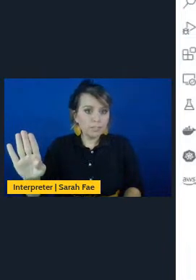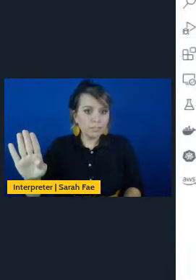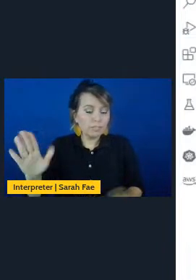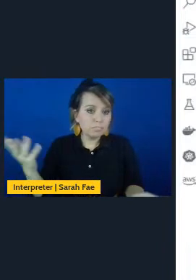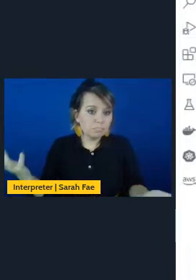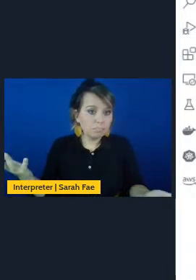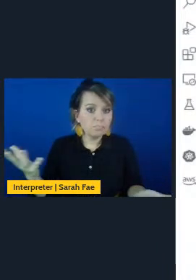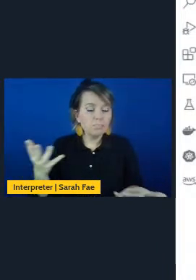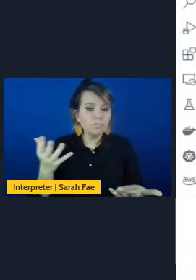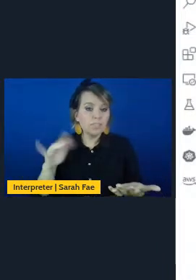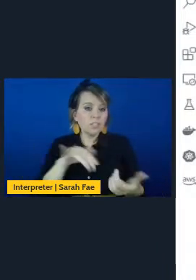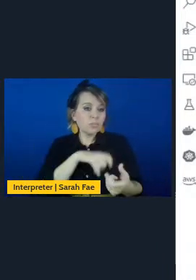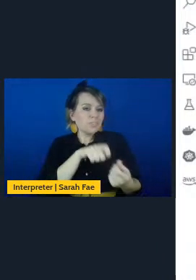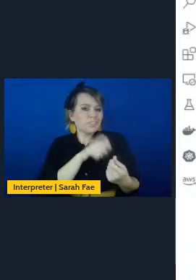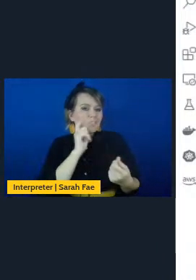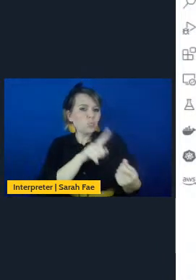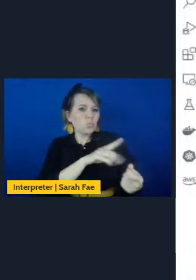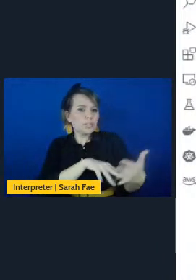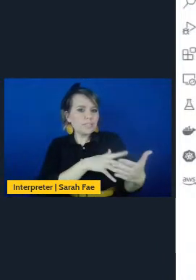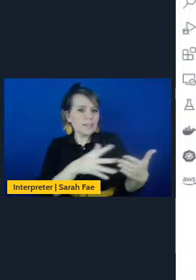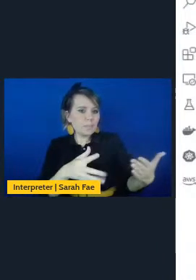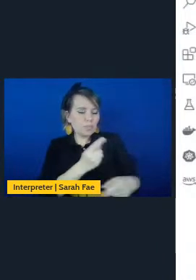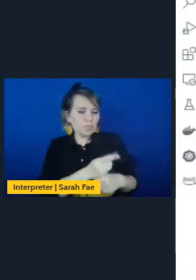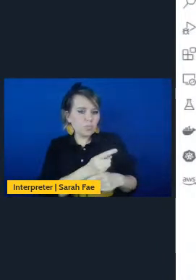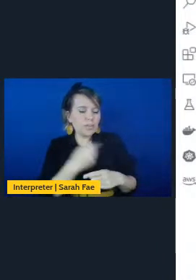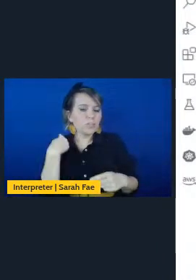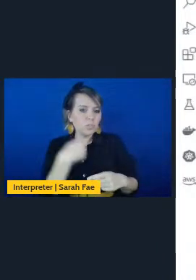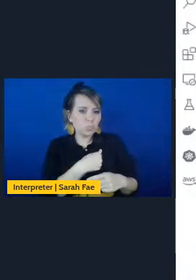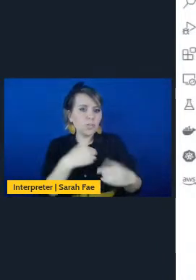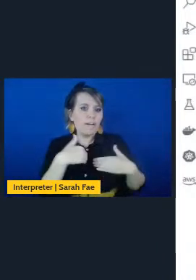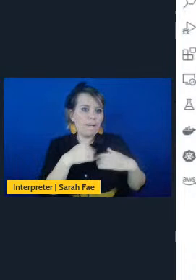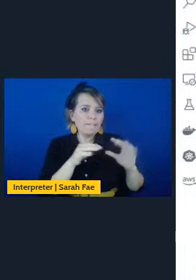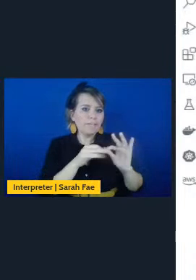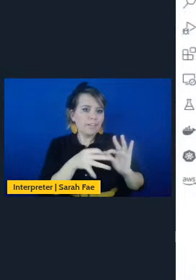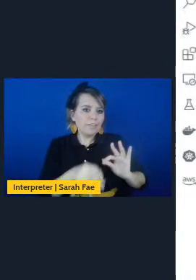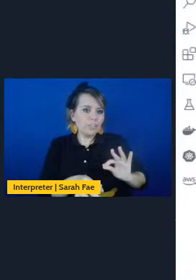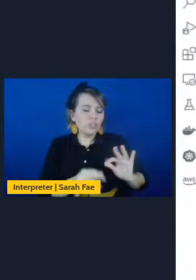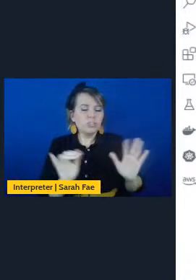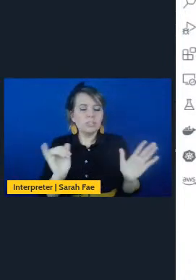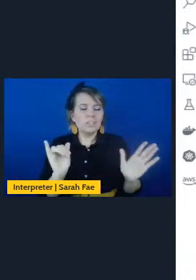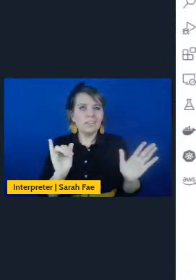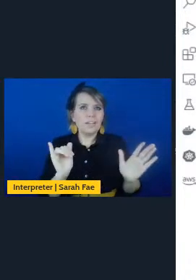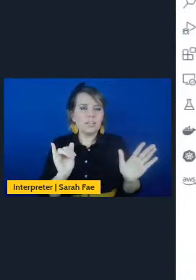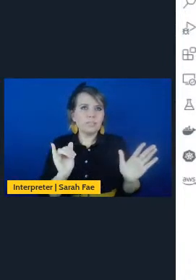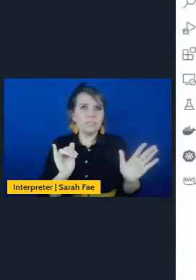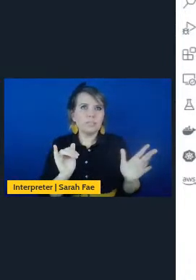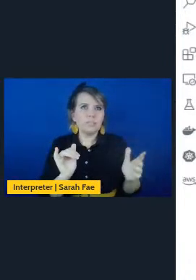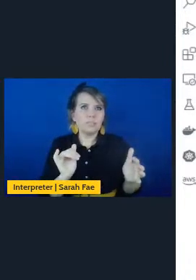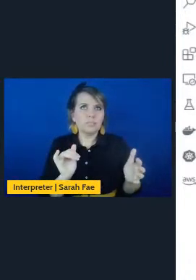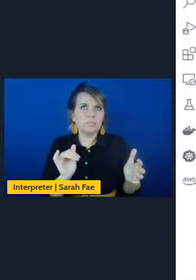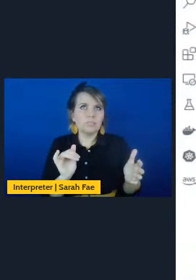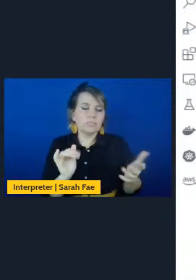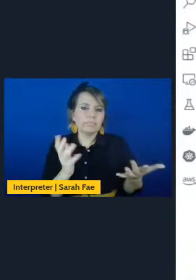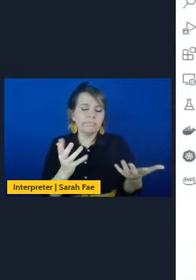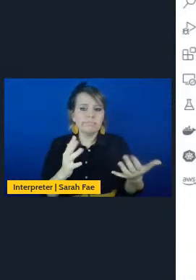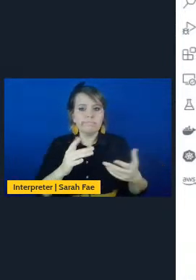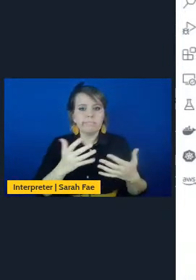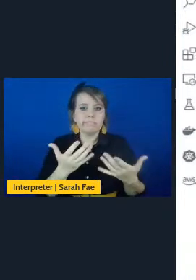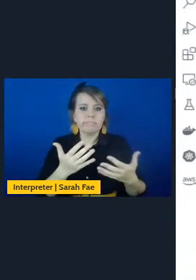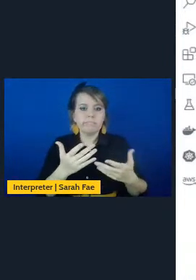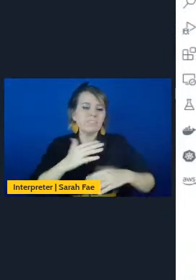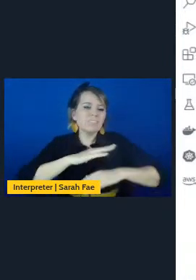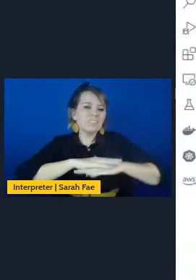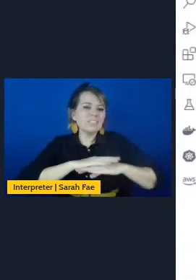a specification for the table. We have the attribute definitions, just like we would for DynamoDB table in general. The table